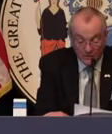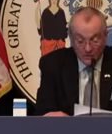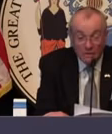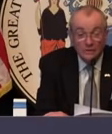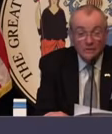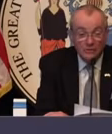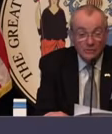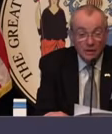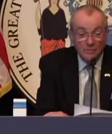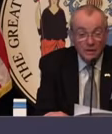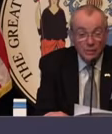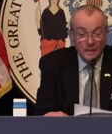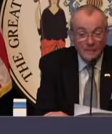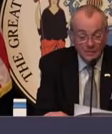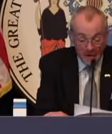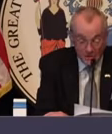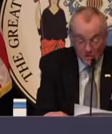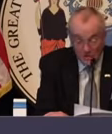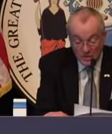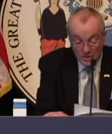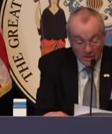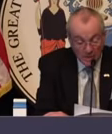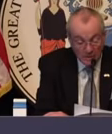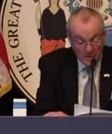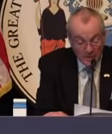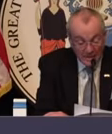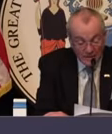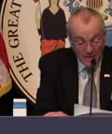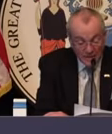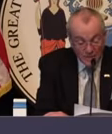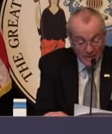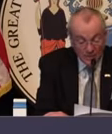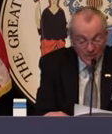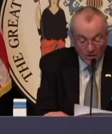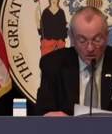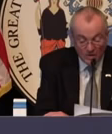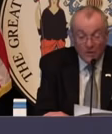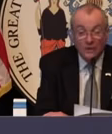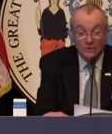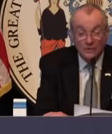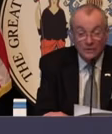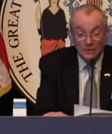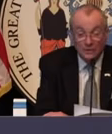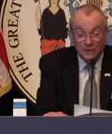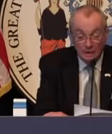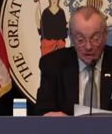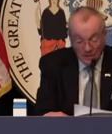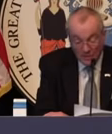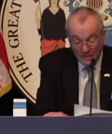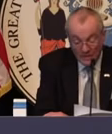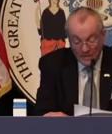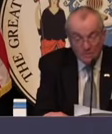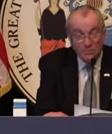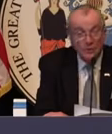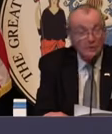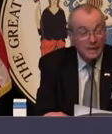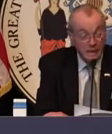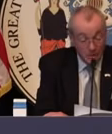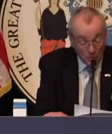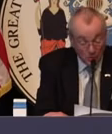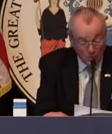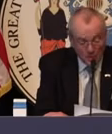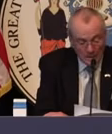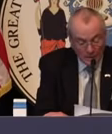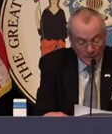of weeks. These are, by the way, in thousands. By the end of last week, we had already far exceeded our 20,000 per